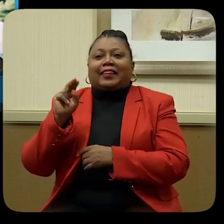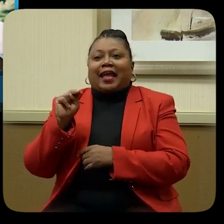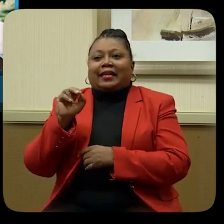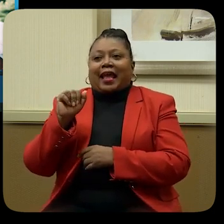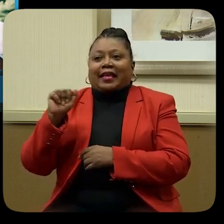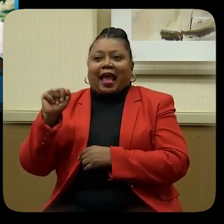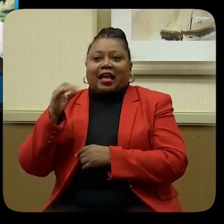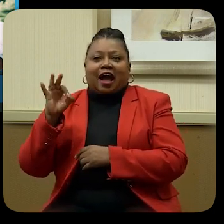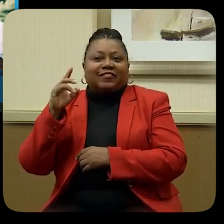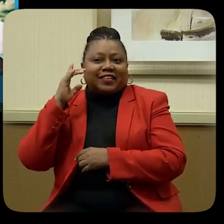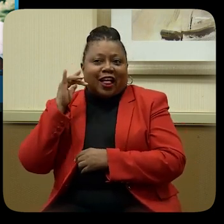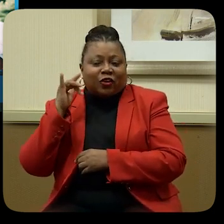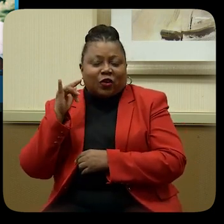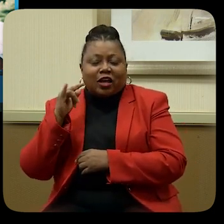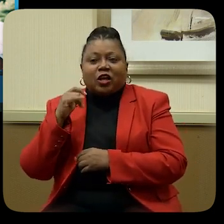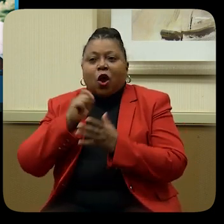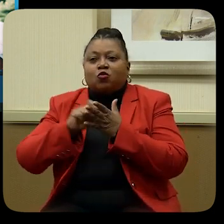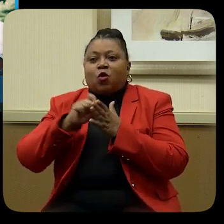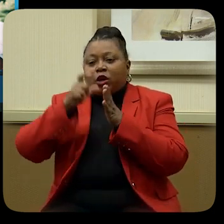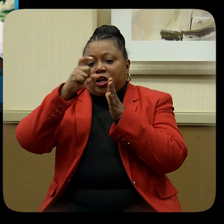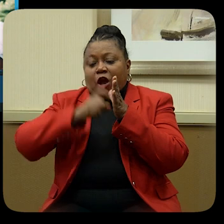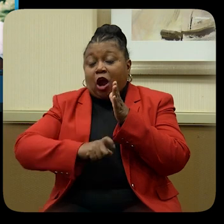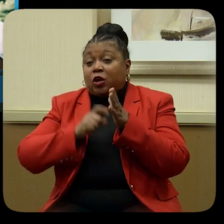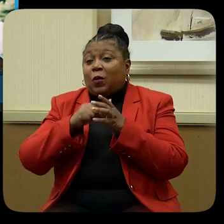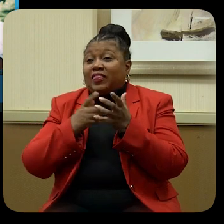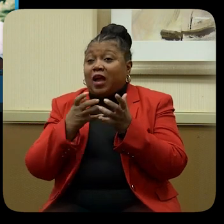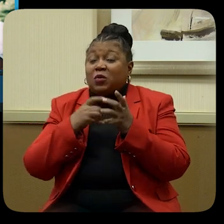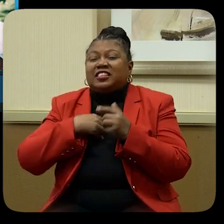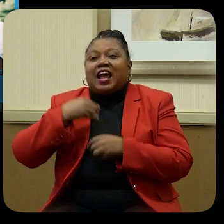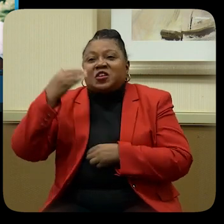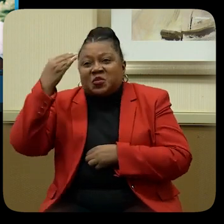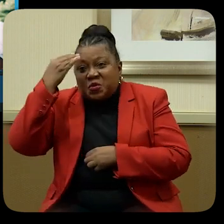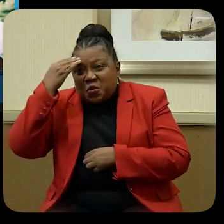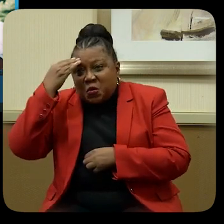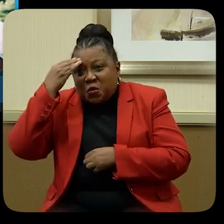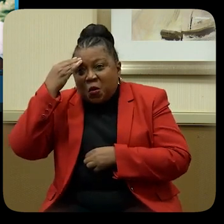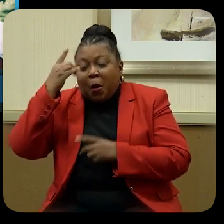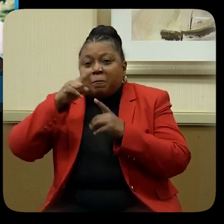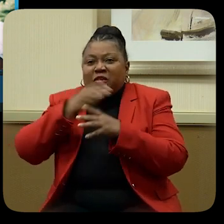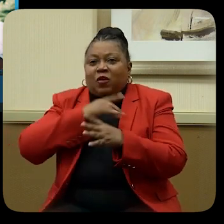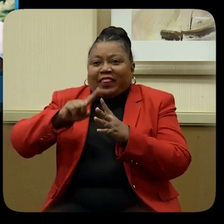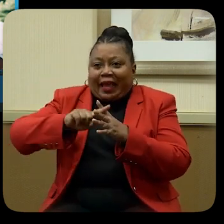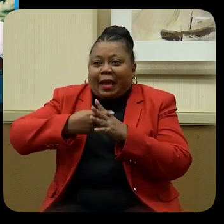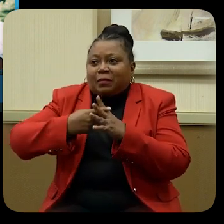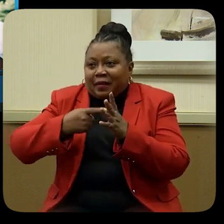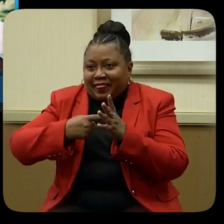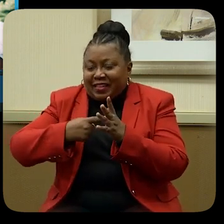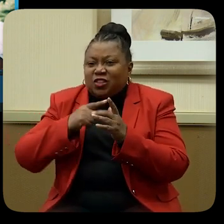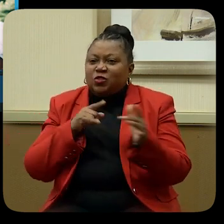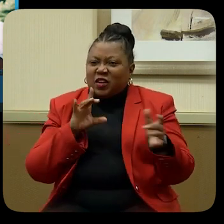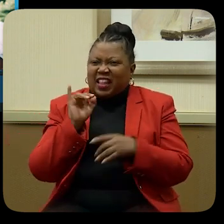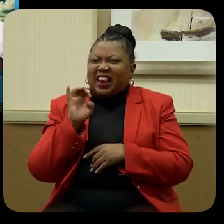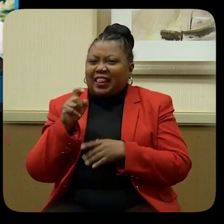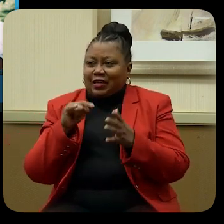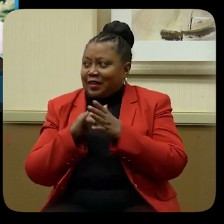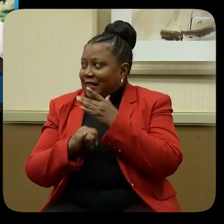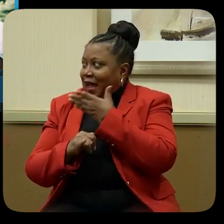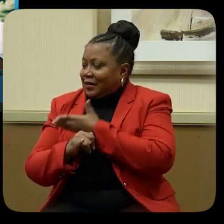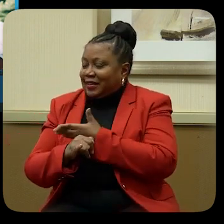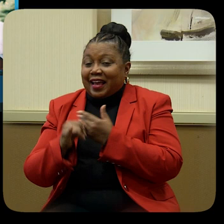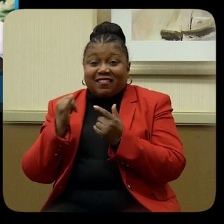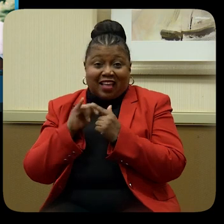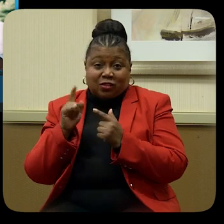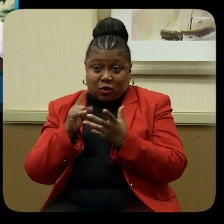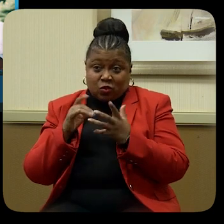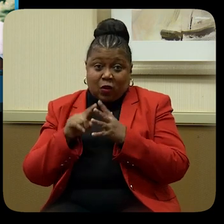NEA of California wrote an article about what they wish they would have known when they implemented it. So there's a link to that here, if